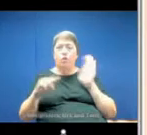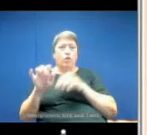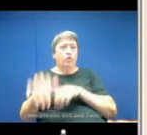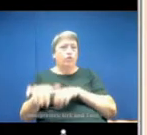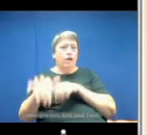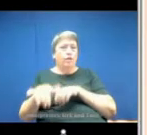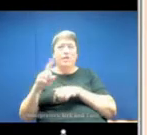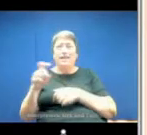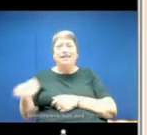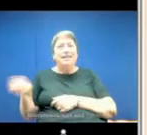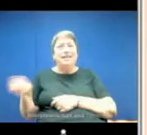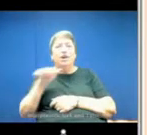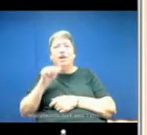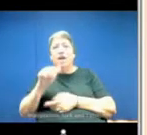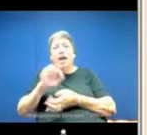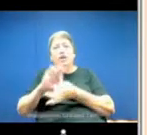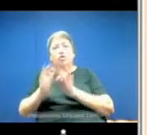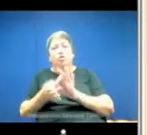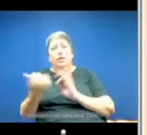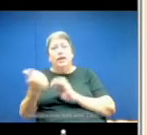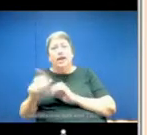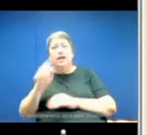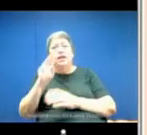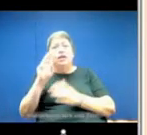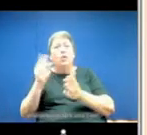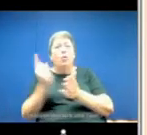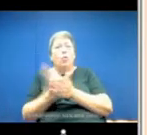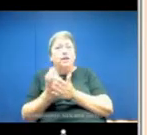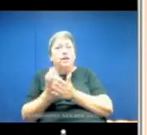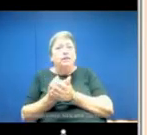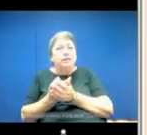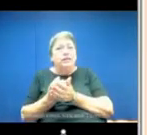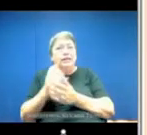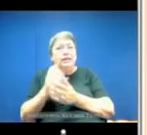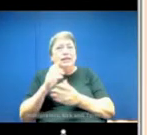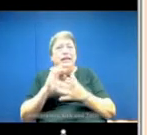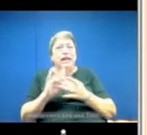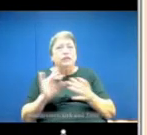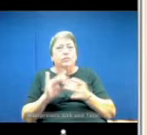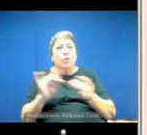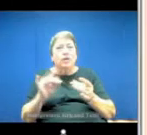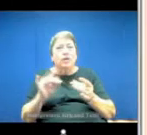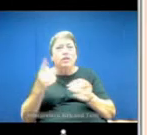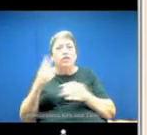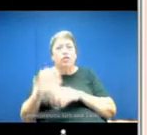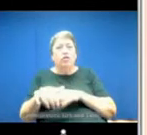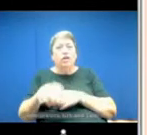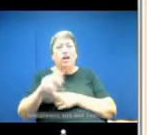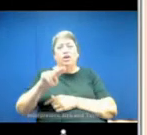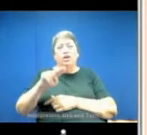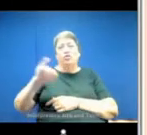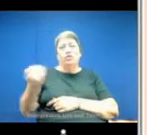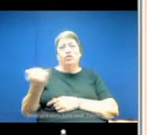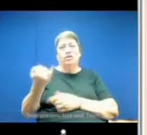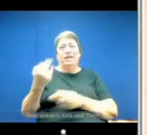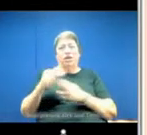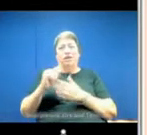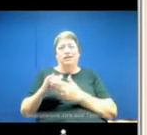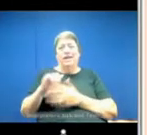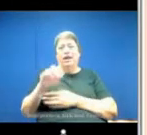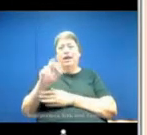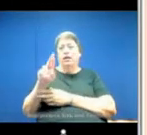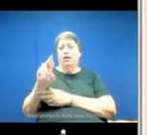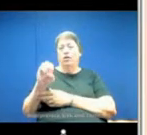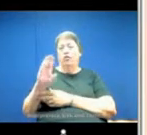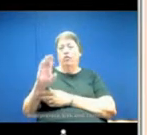not interpreting any witness testimony for the record. So New Jersey calls it record interpreting. That's not what they're doing. It's